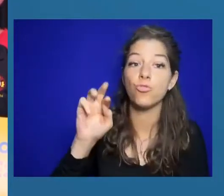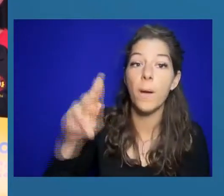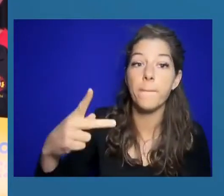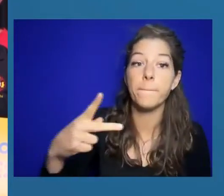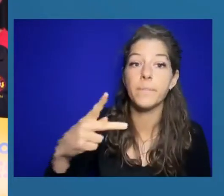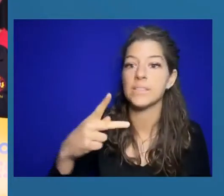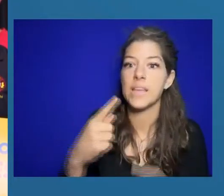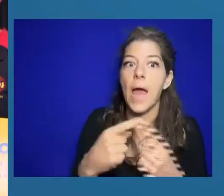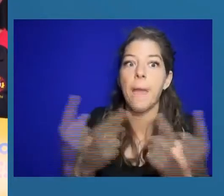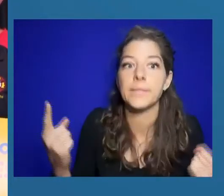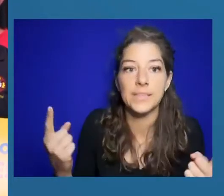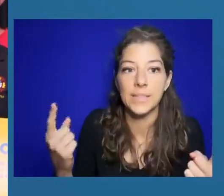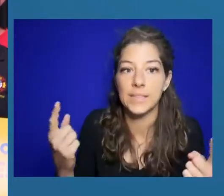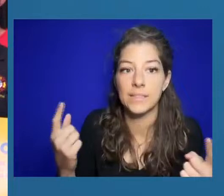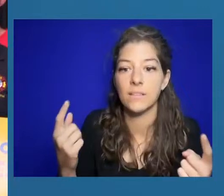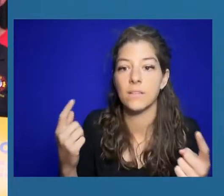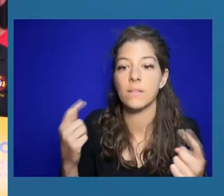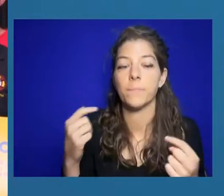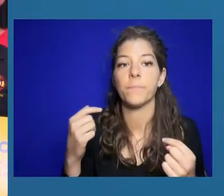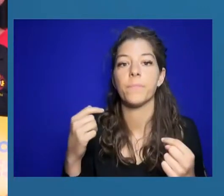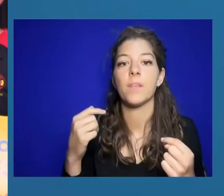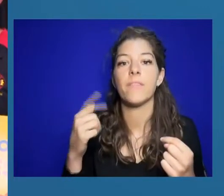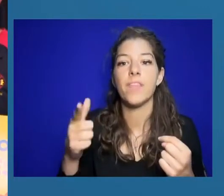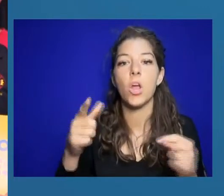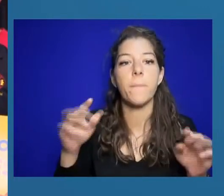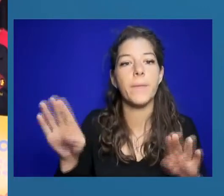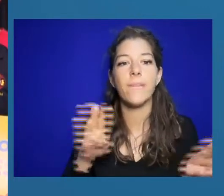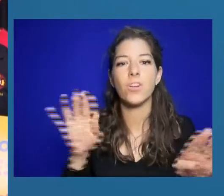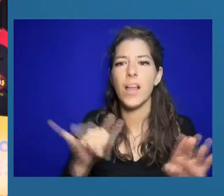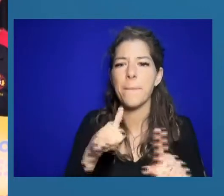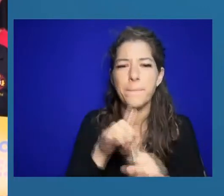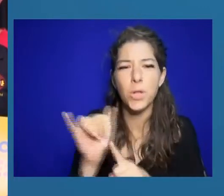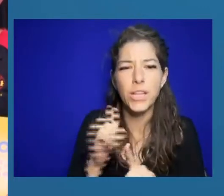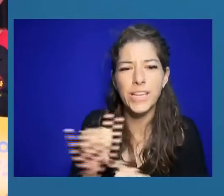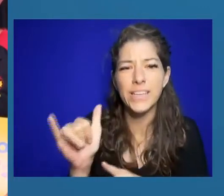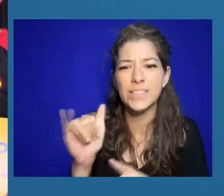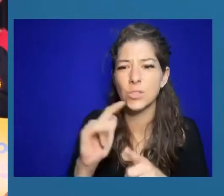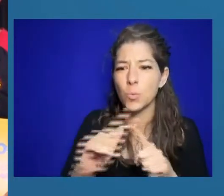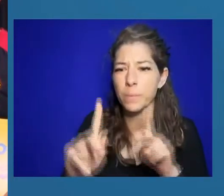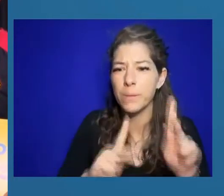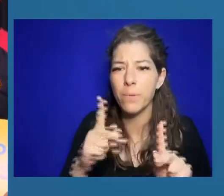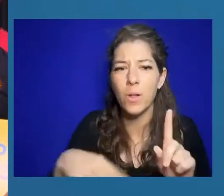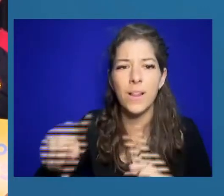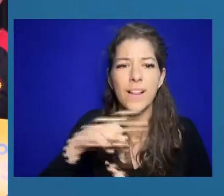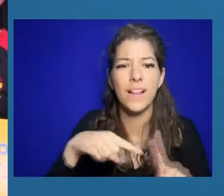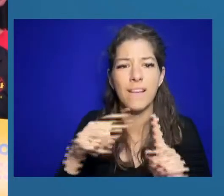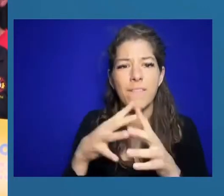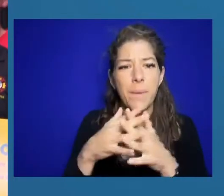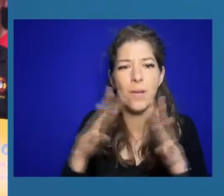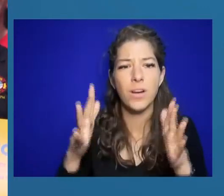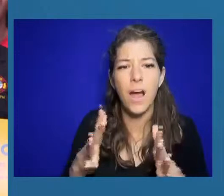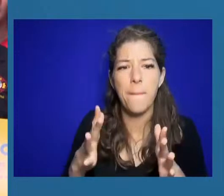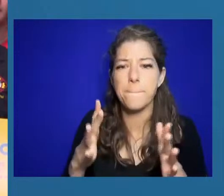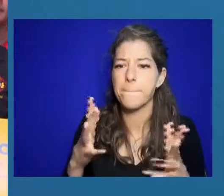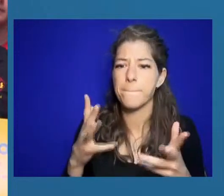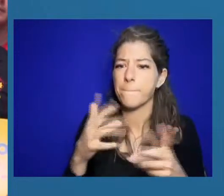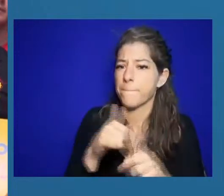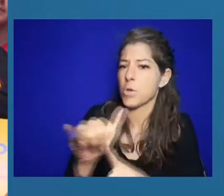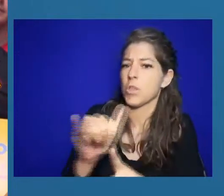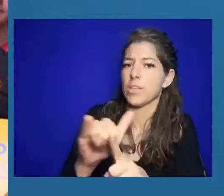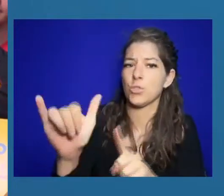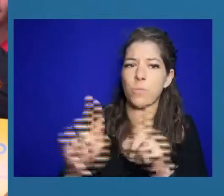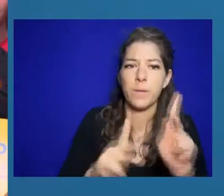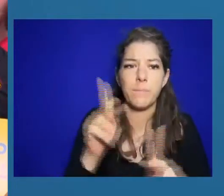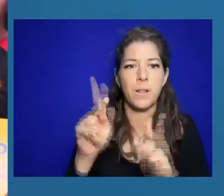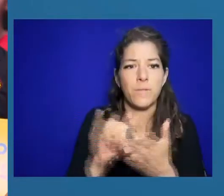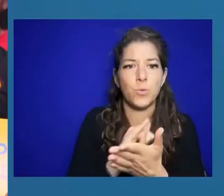opposite. They're acting like bullies to the people of America, bullies to the people of New